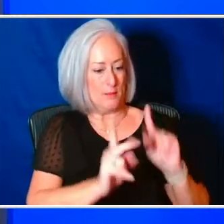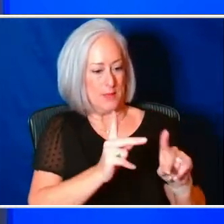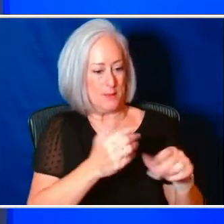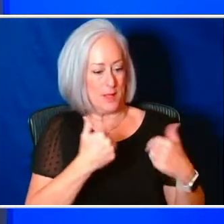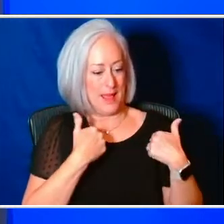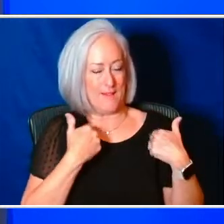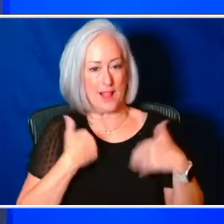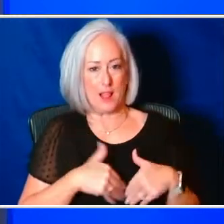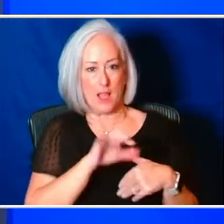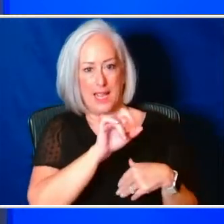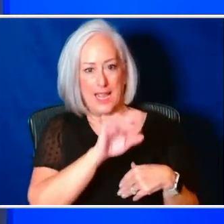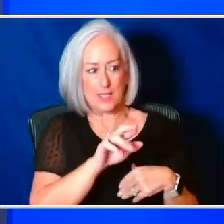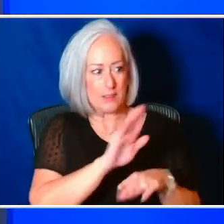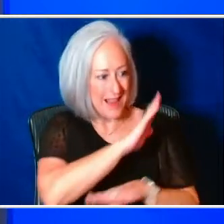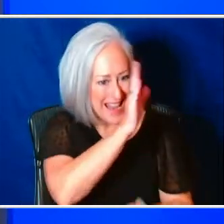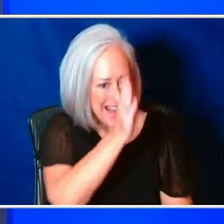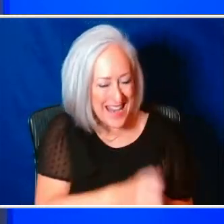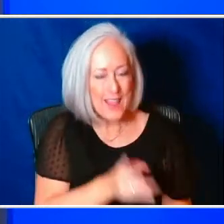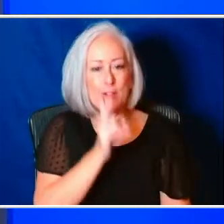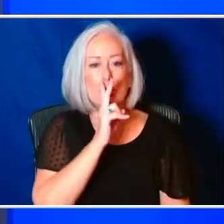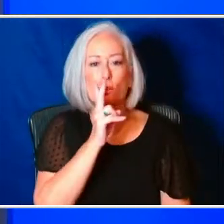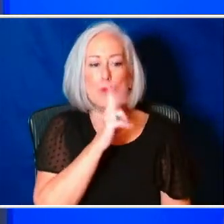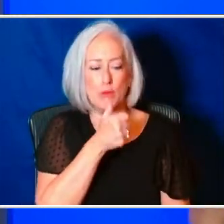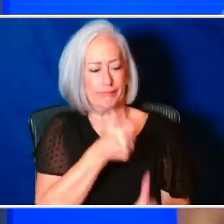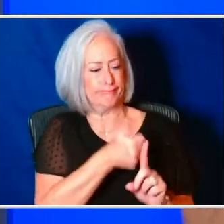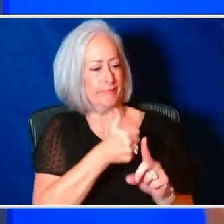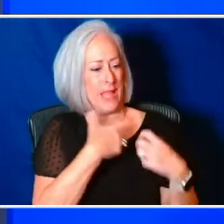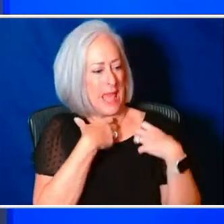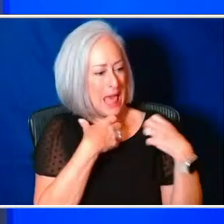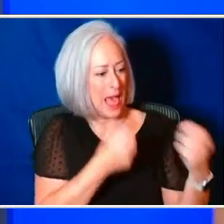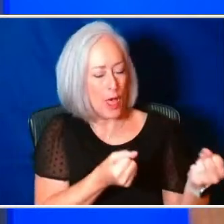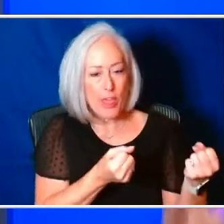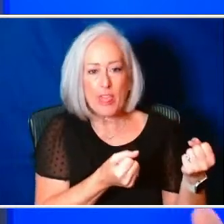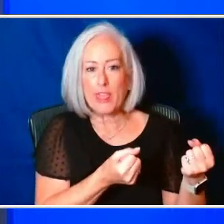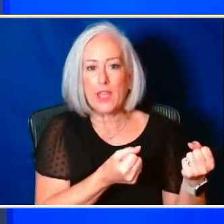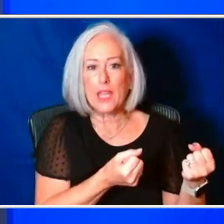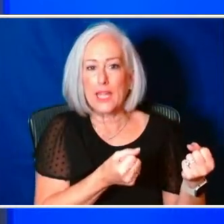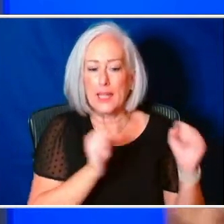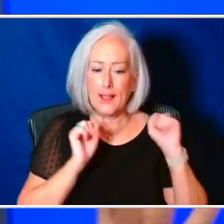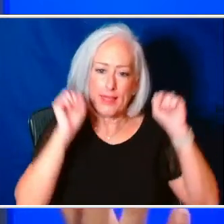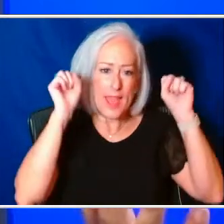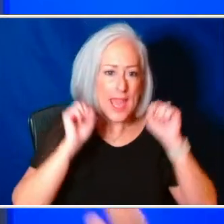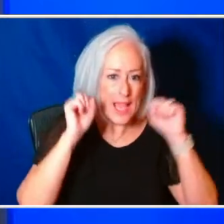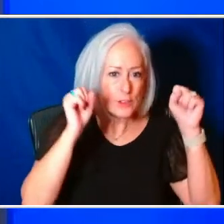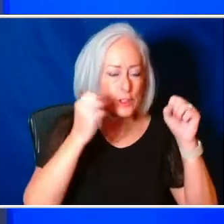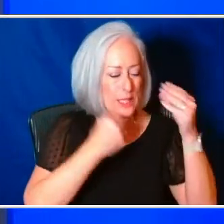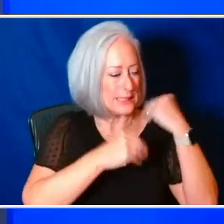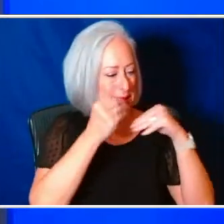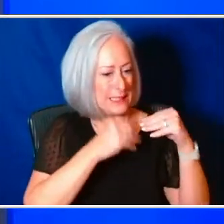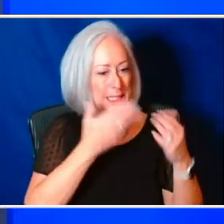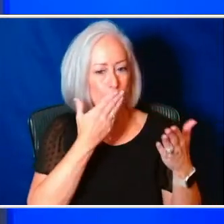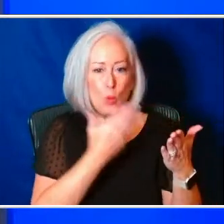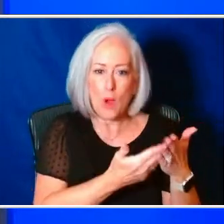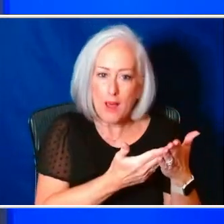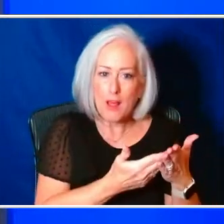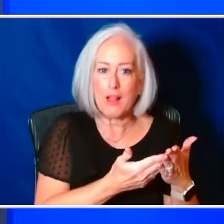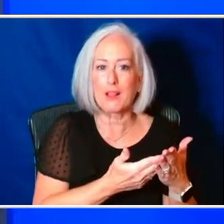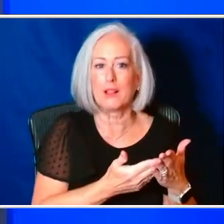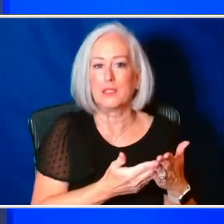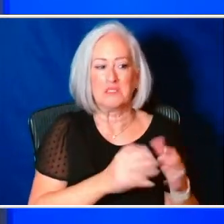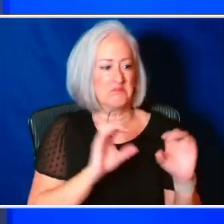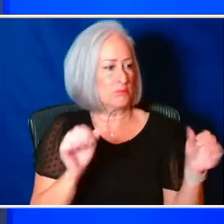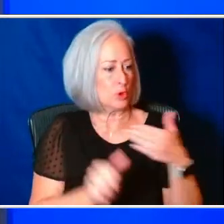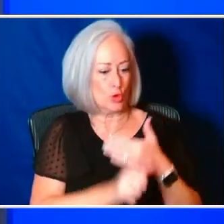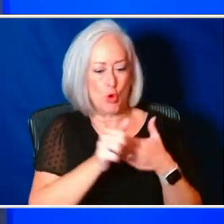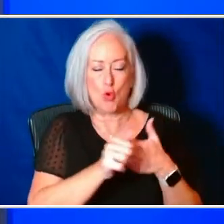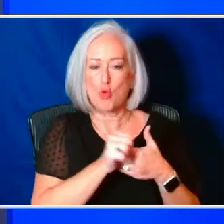healthy individuals who are, they're exercising, they eat right, they really don't have any risk factor for lung cancer.